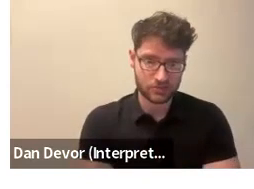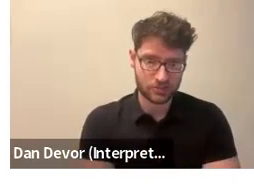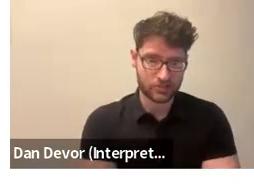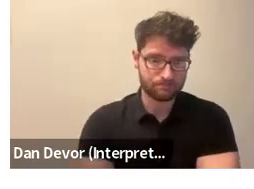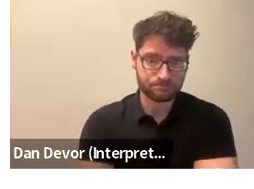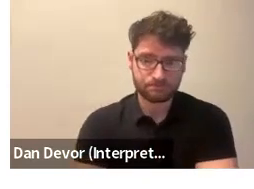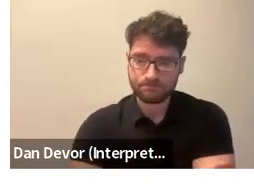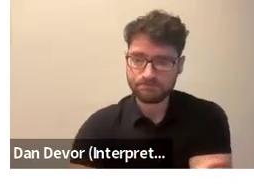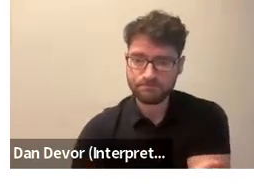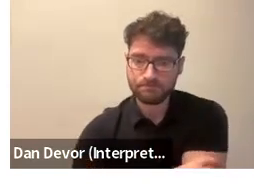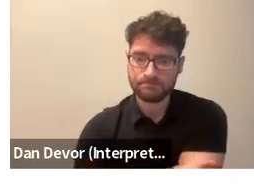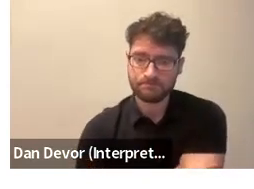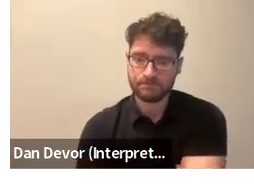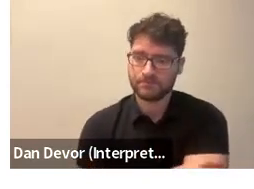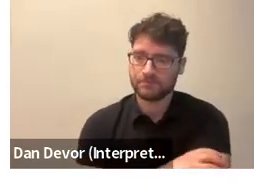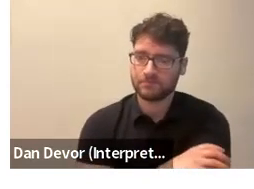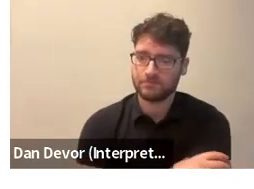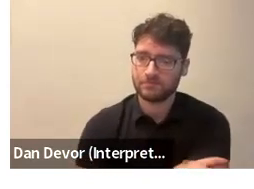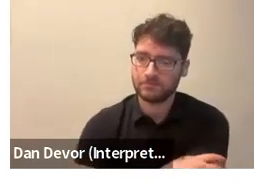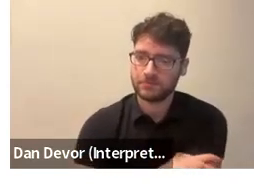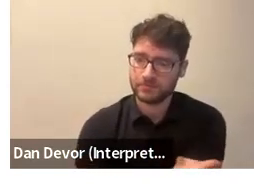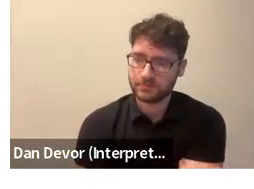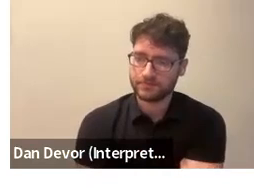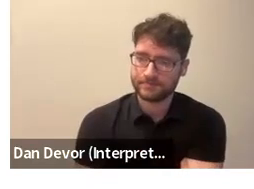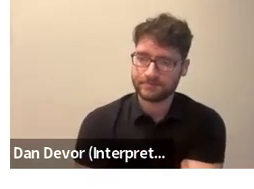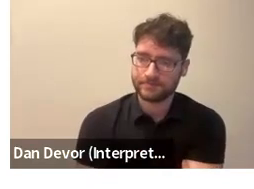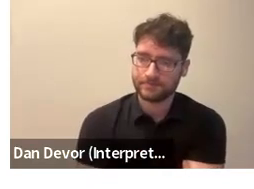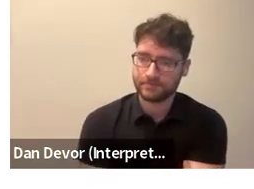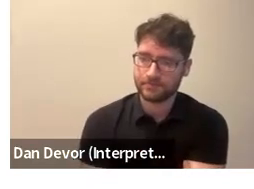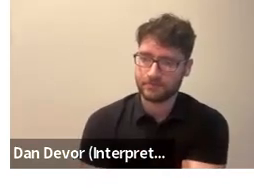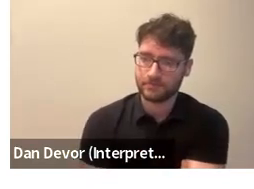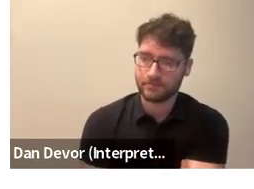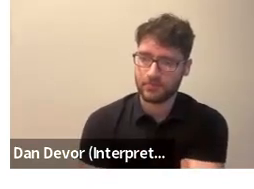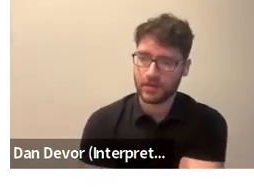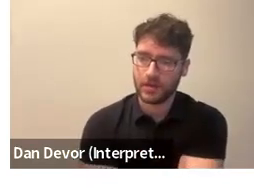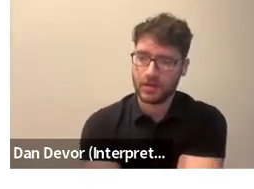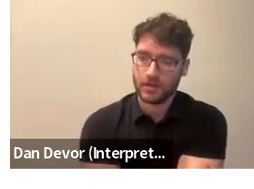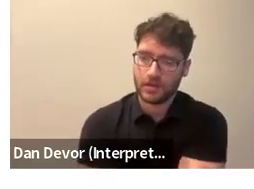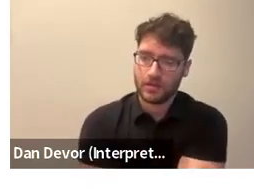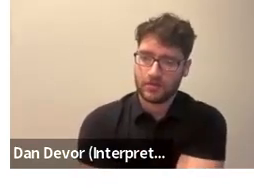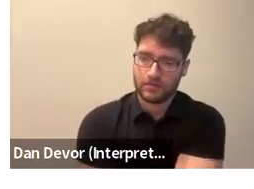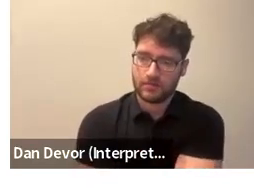was sort of established here.